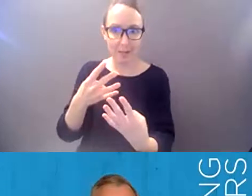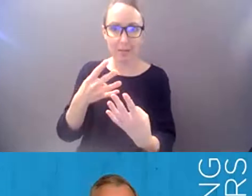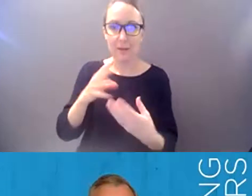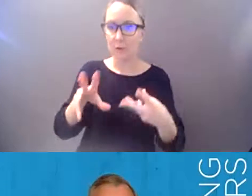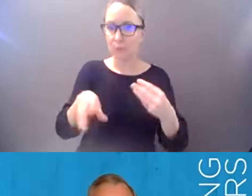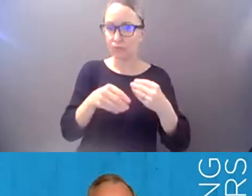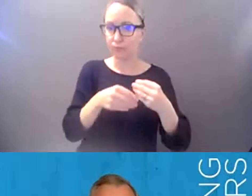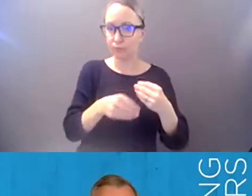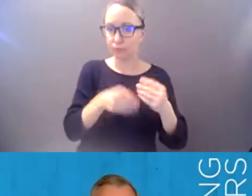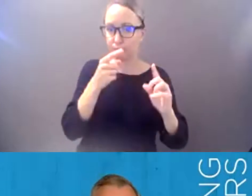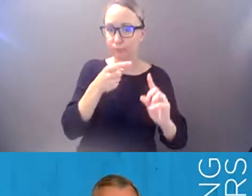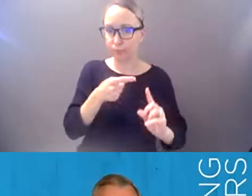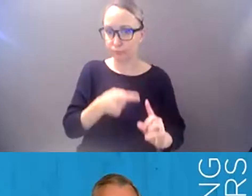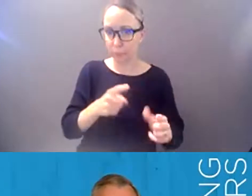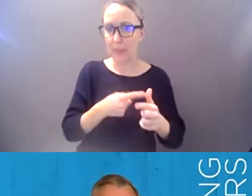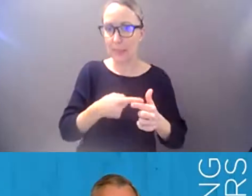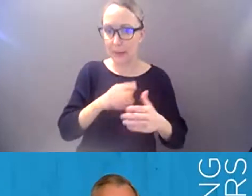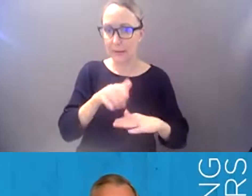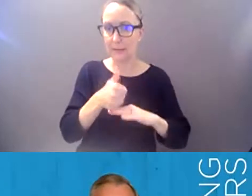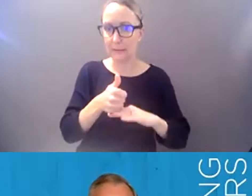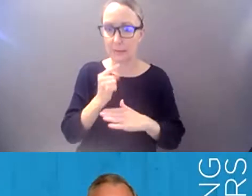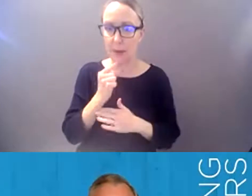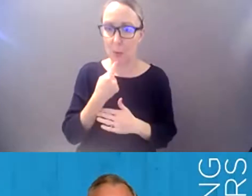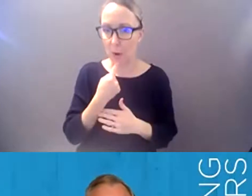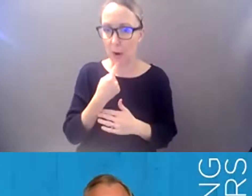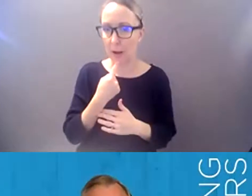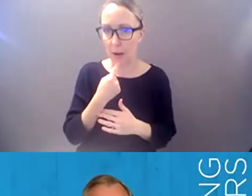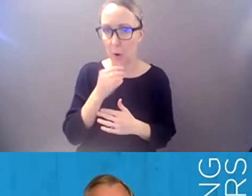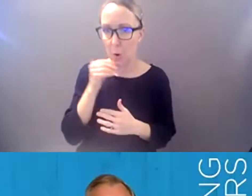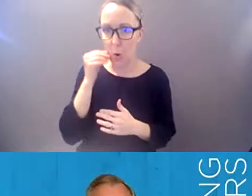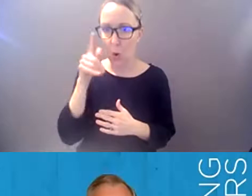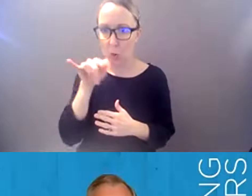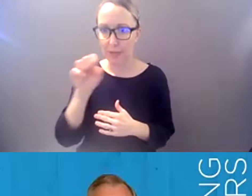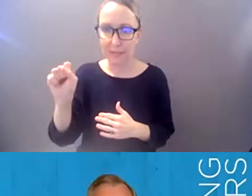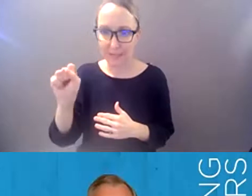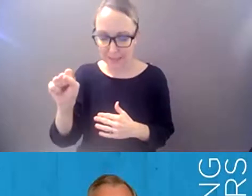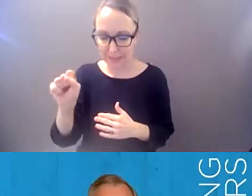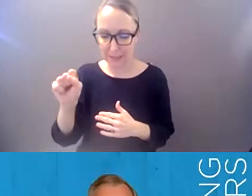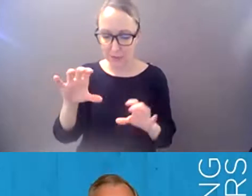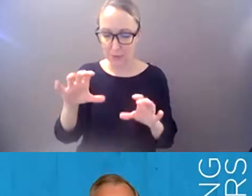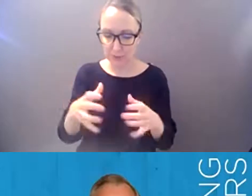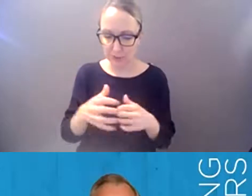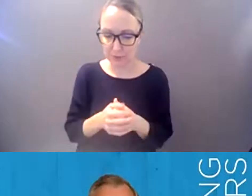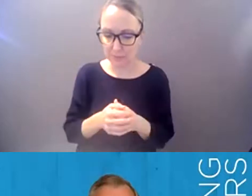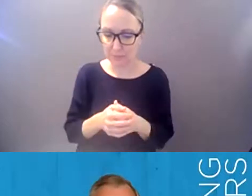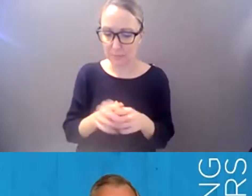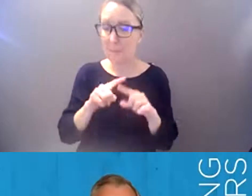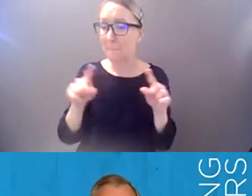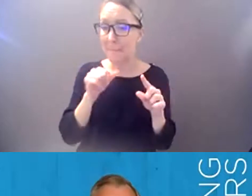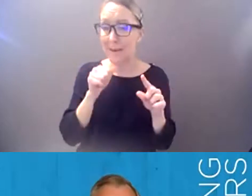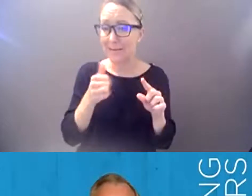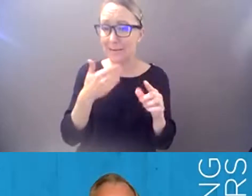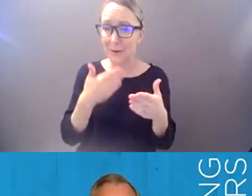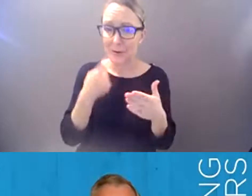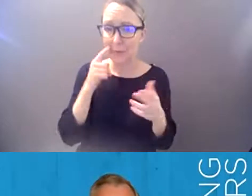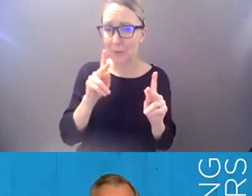target chronic homelessness. But it doesn't do well for somebody who is economically homeless, who